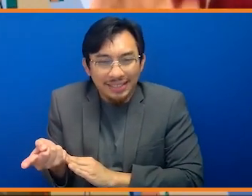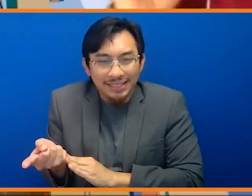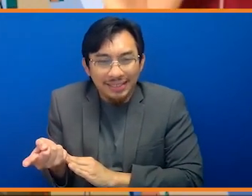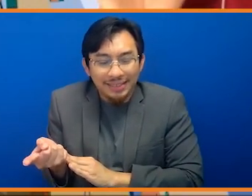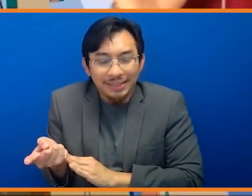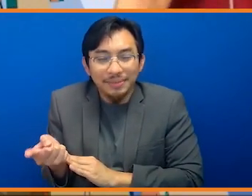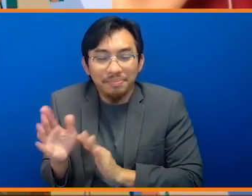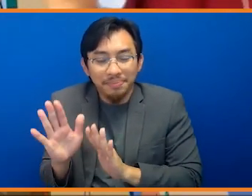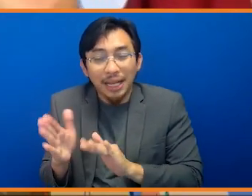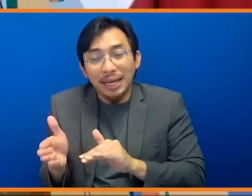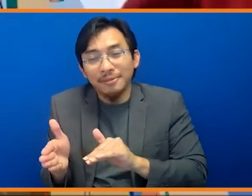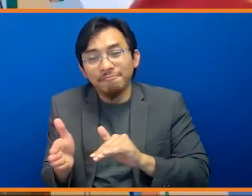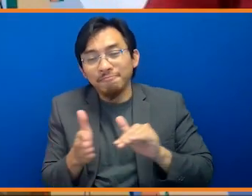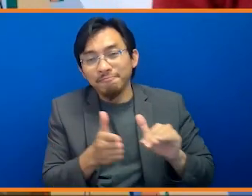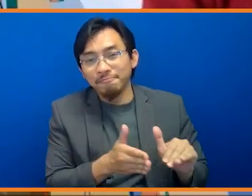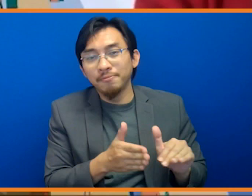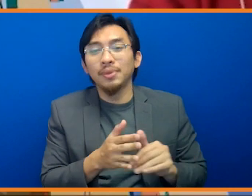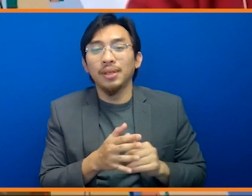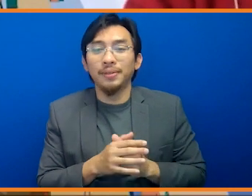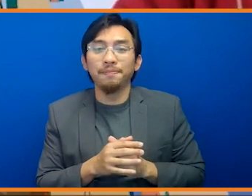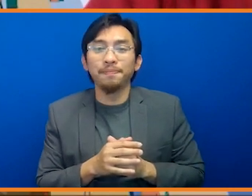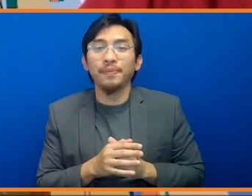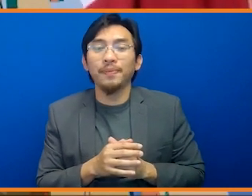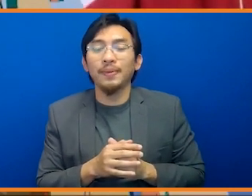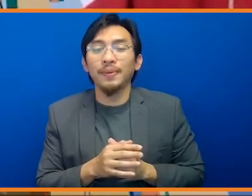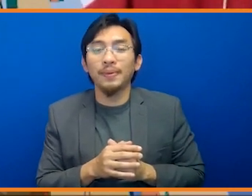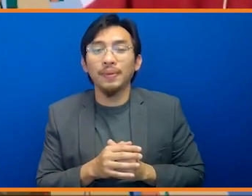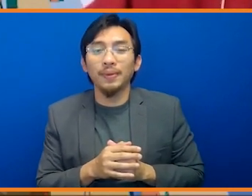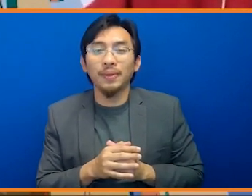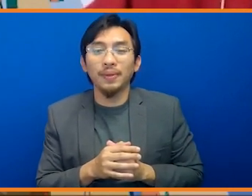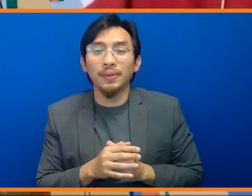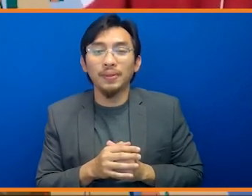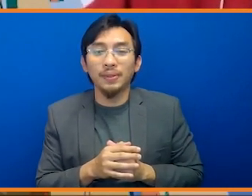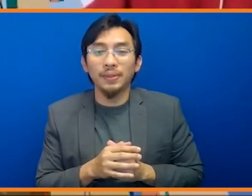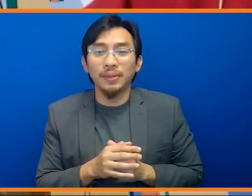But besides that,